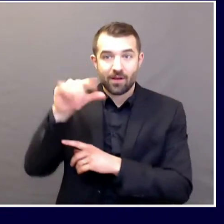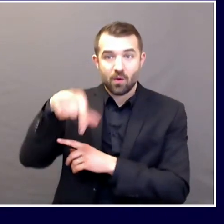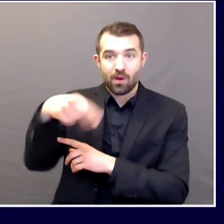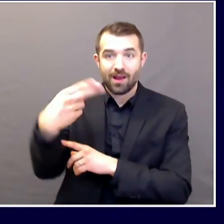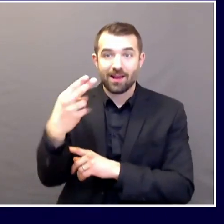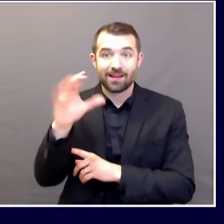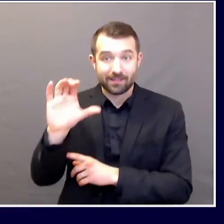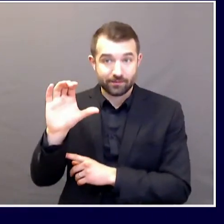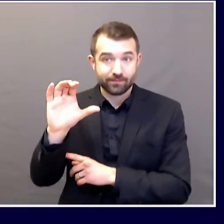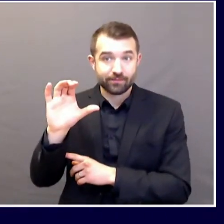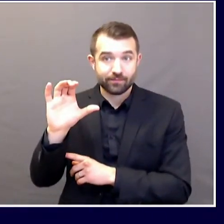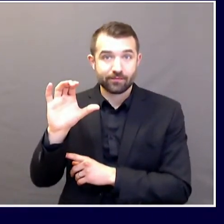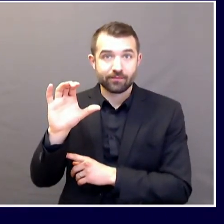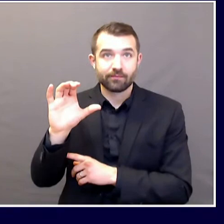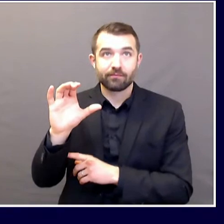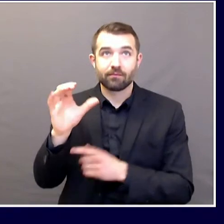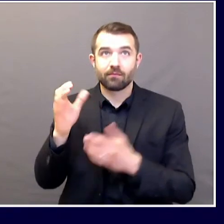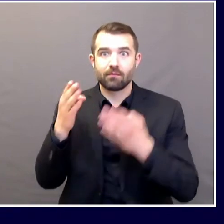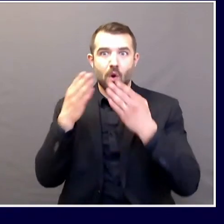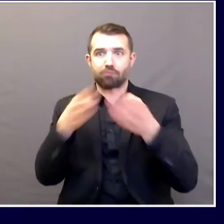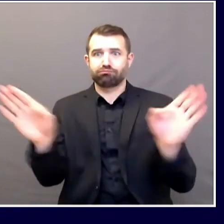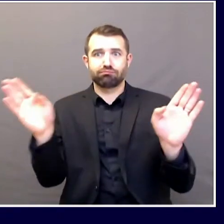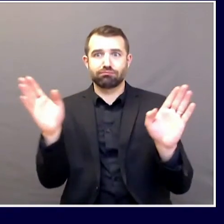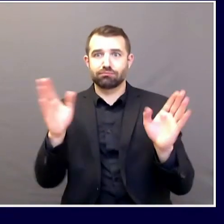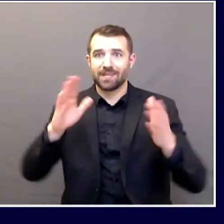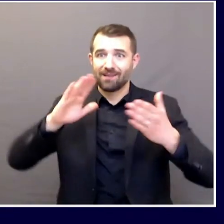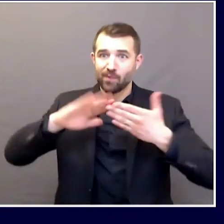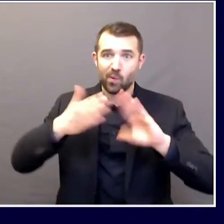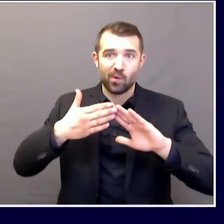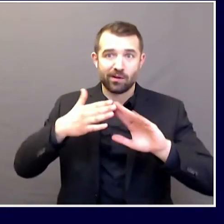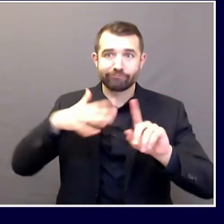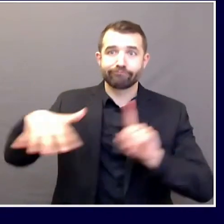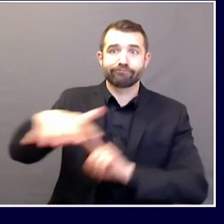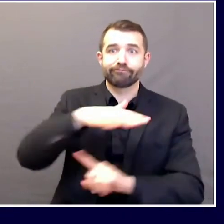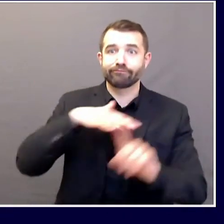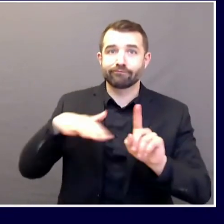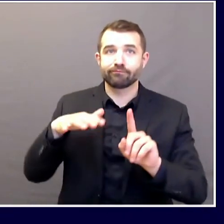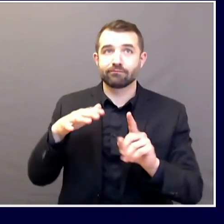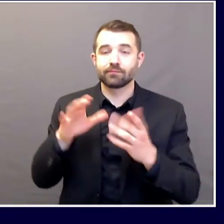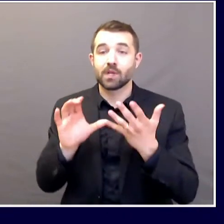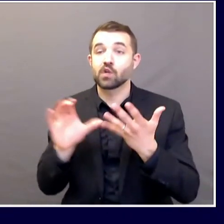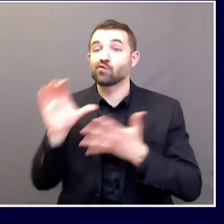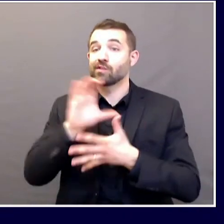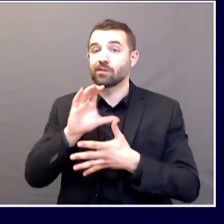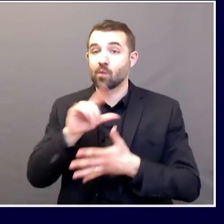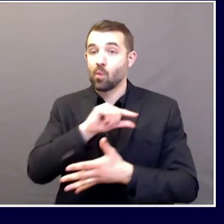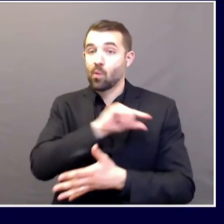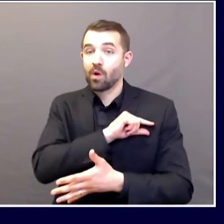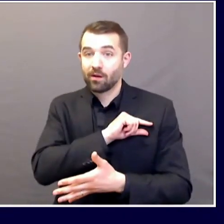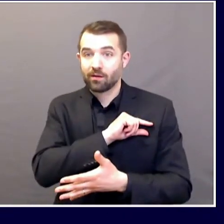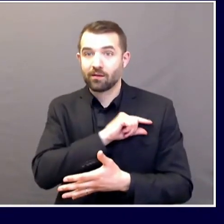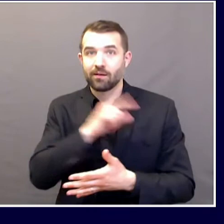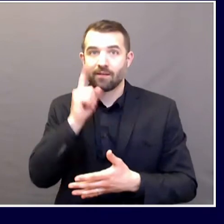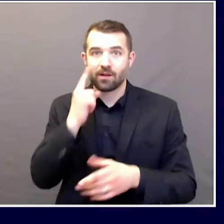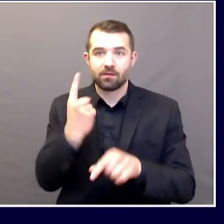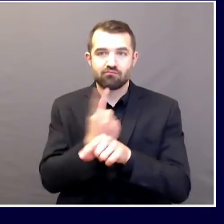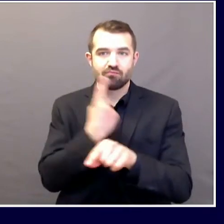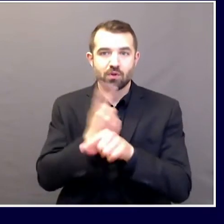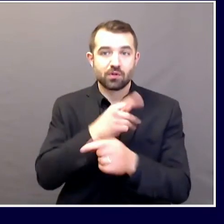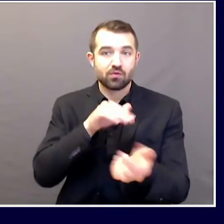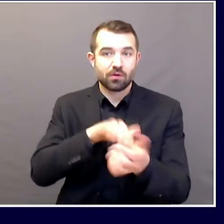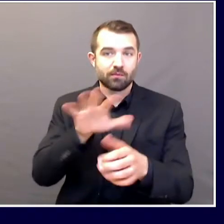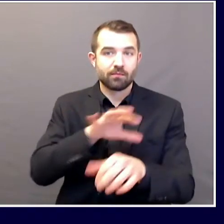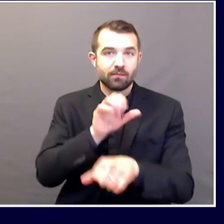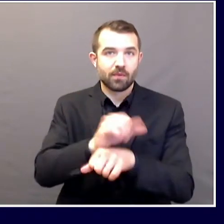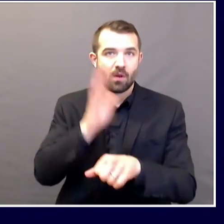those requirements, and we'll make sure I get that over to you. But as it relates to FQHCs in particular, one